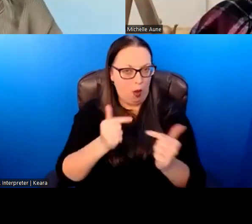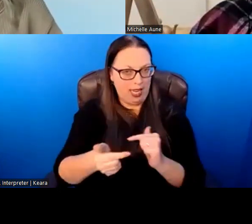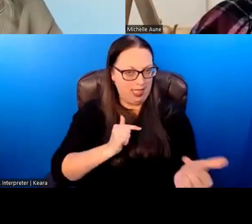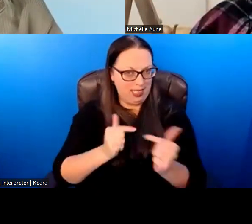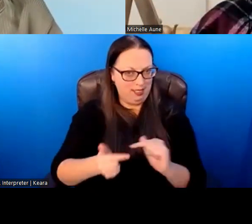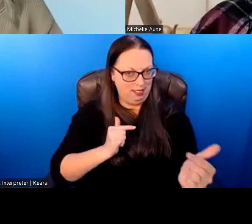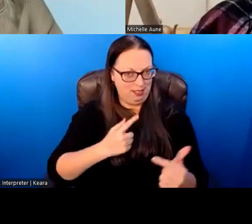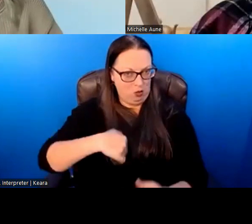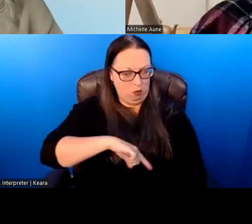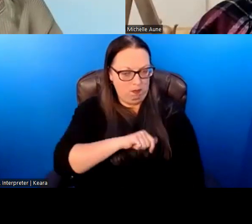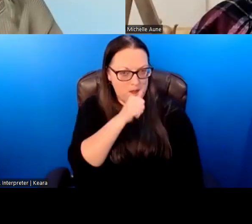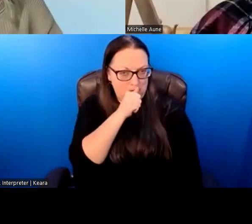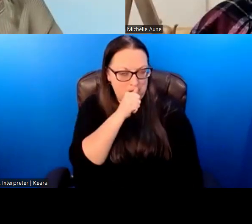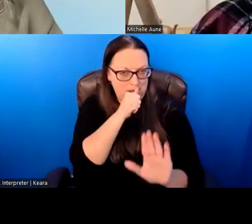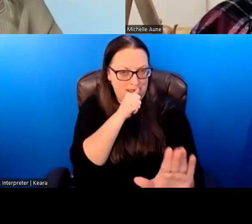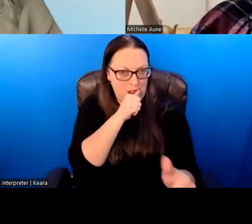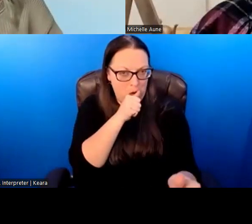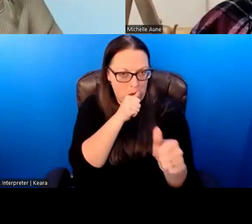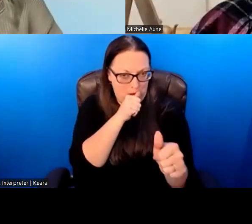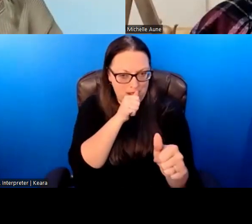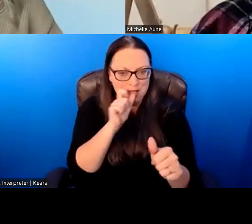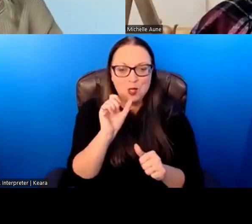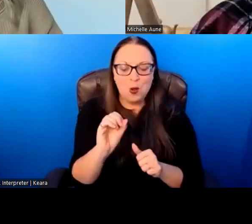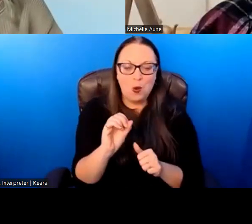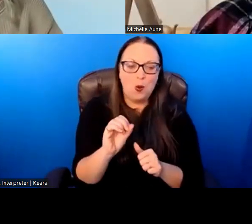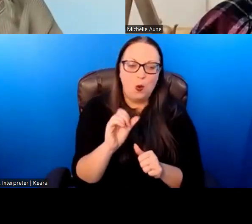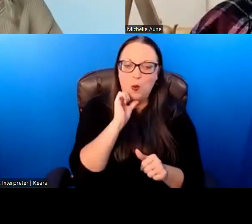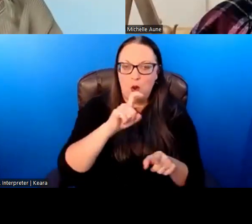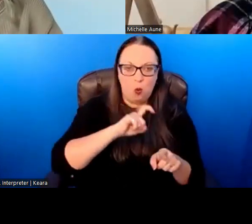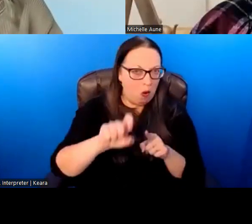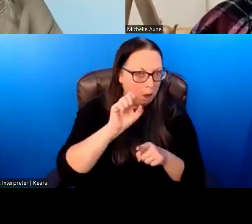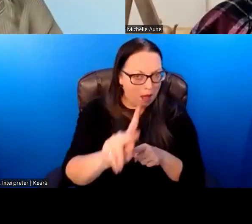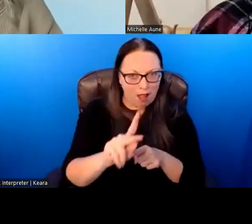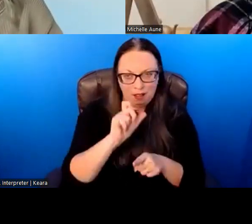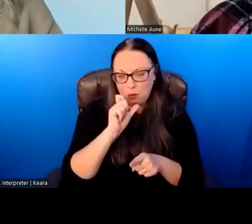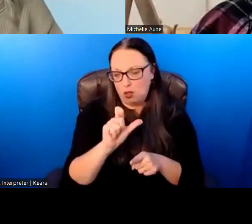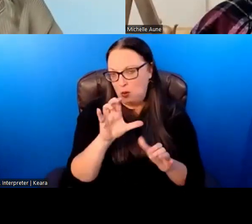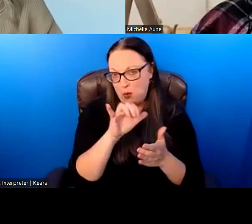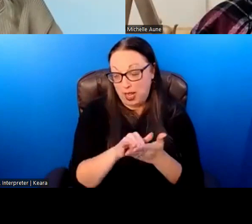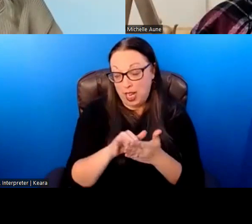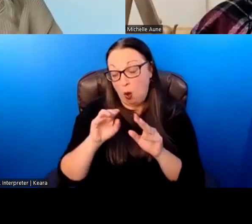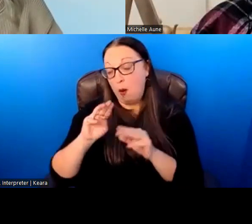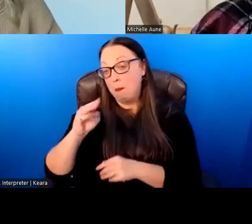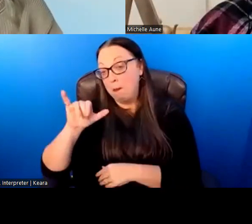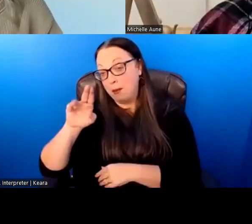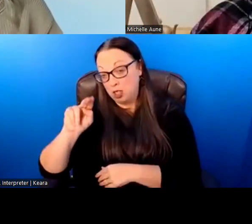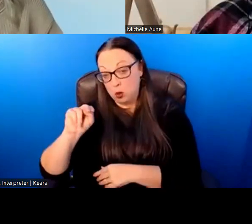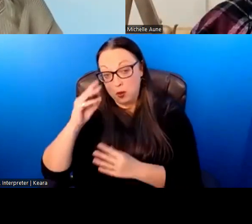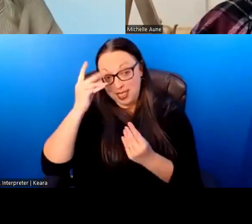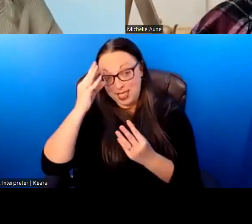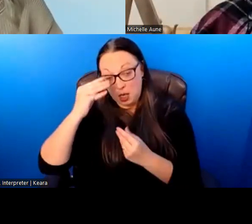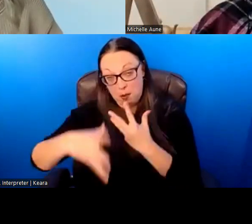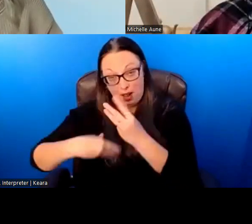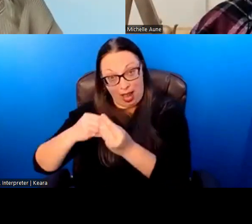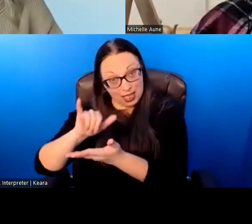don't do the callbacks, but just like Minnesota is thinking of putting that into their program as well, we're also thinking